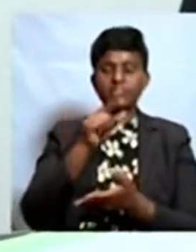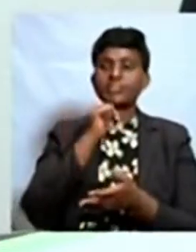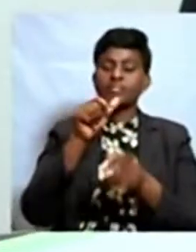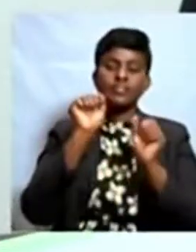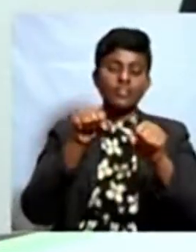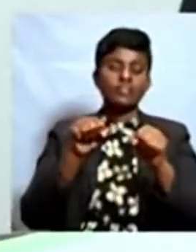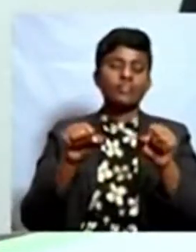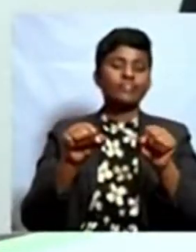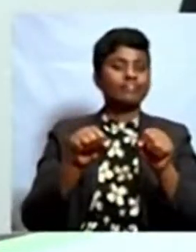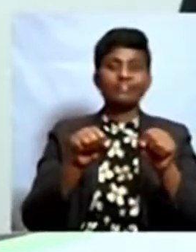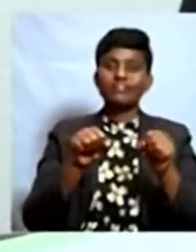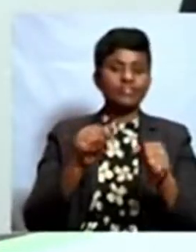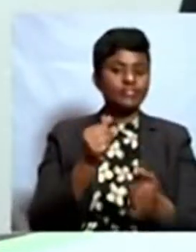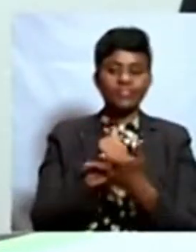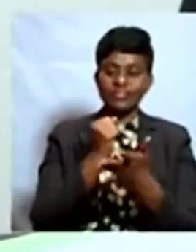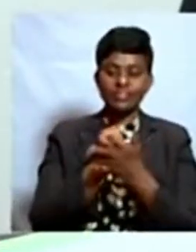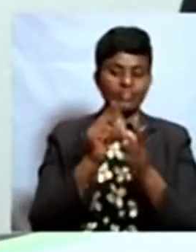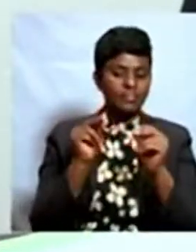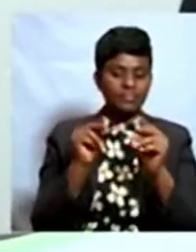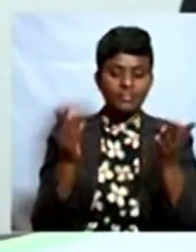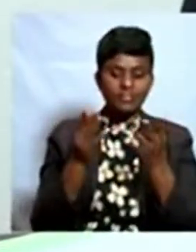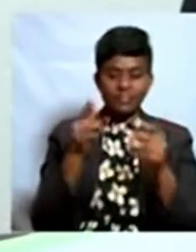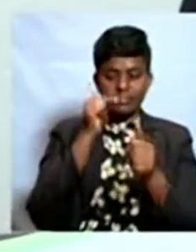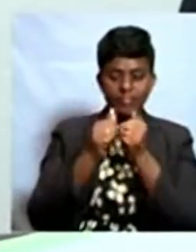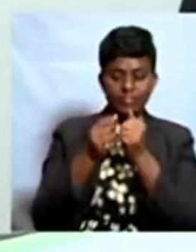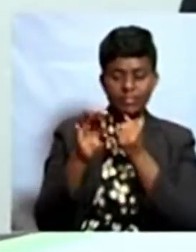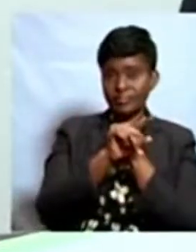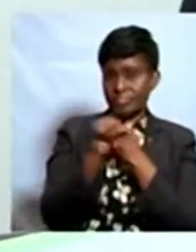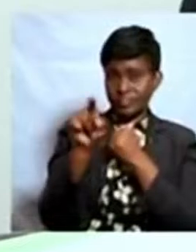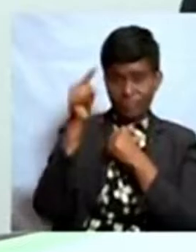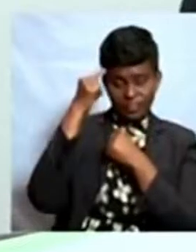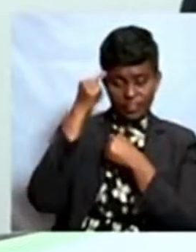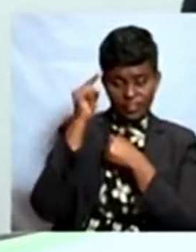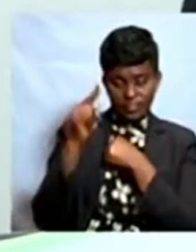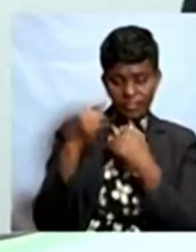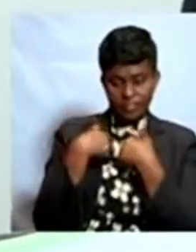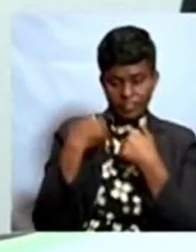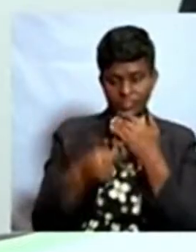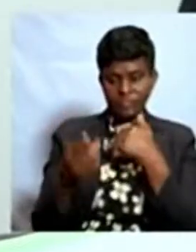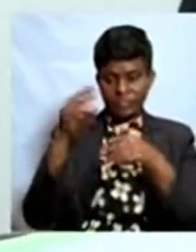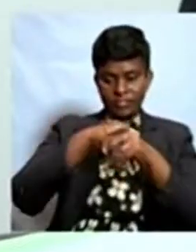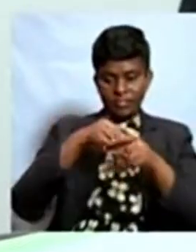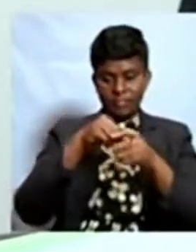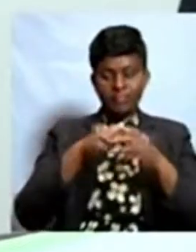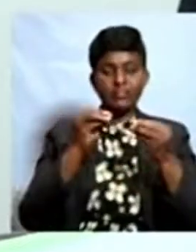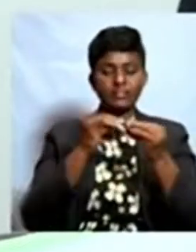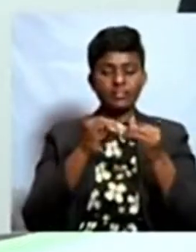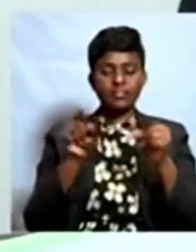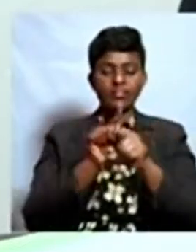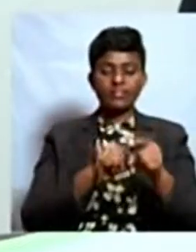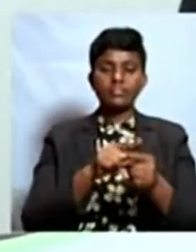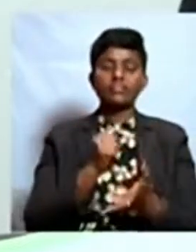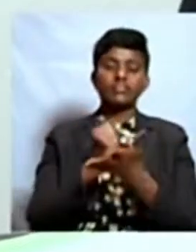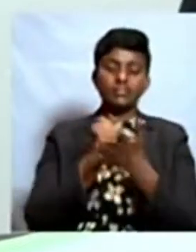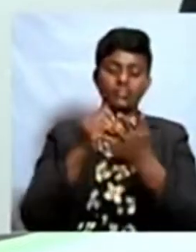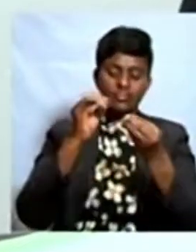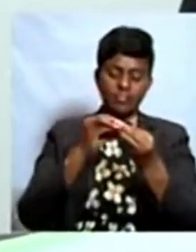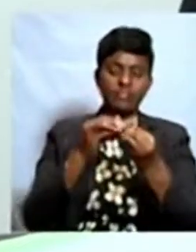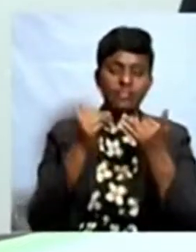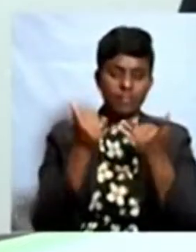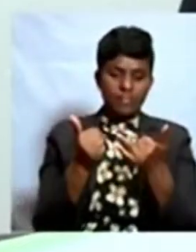break even. And because of that, government has to come in and supplement.